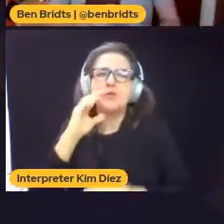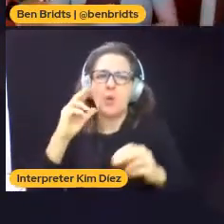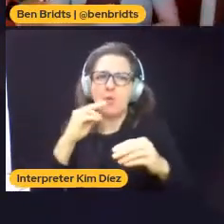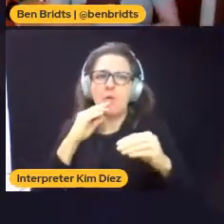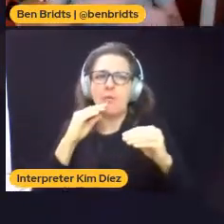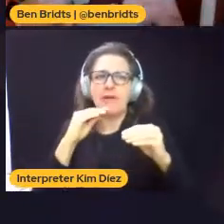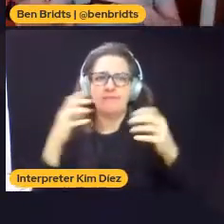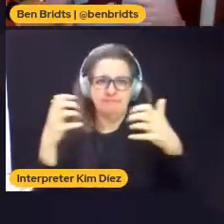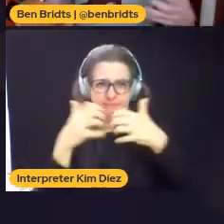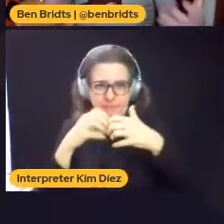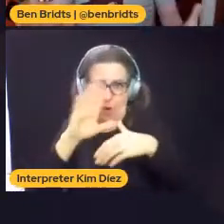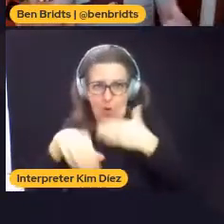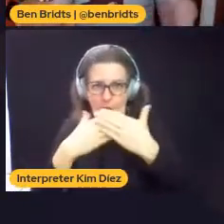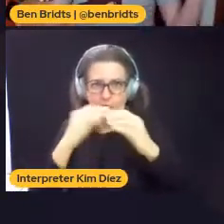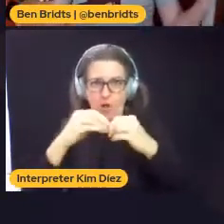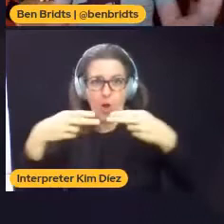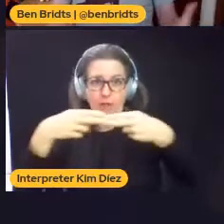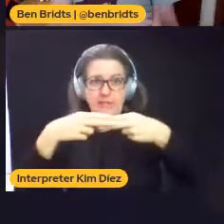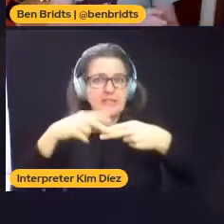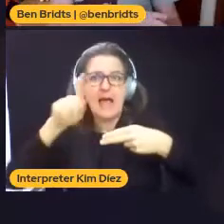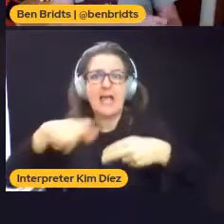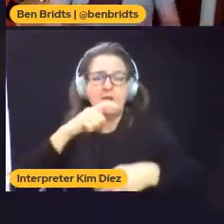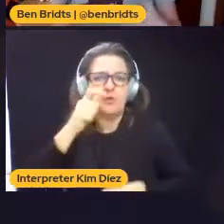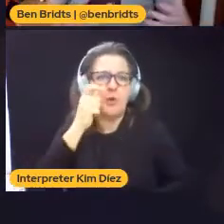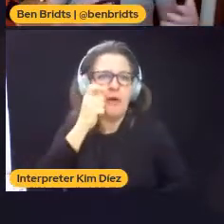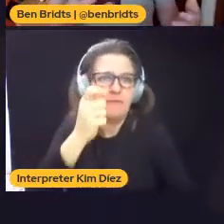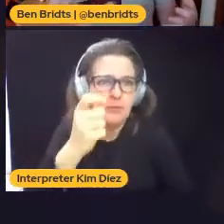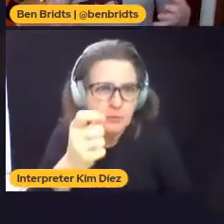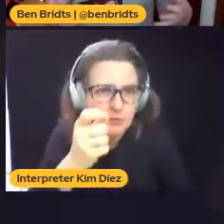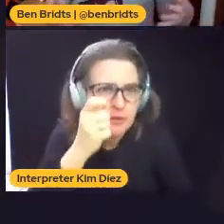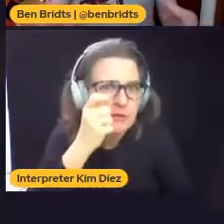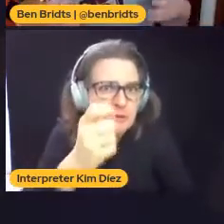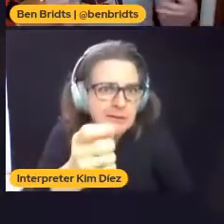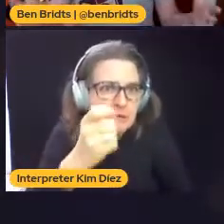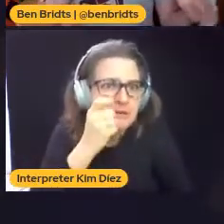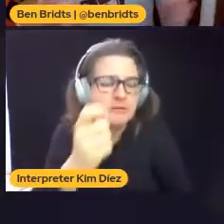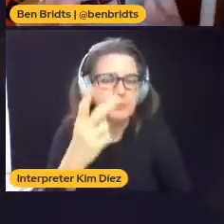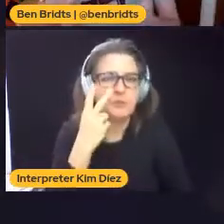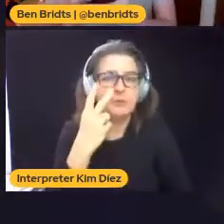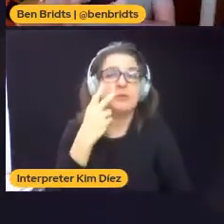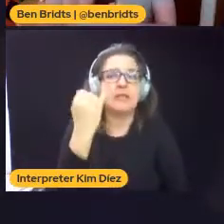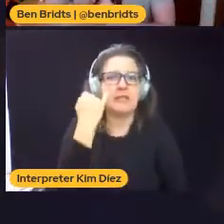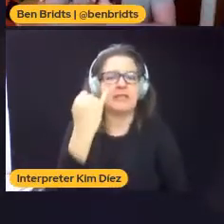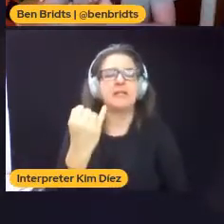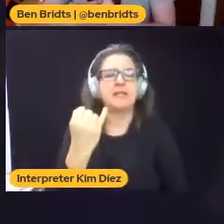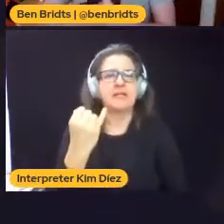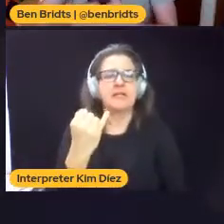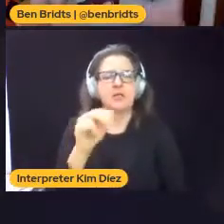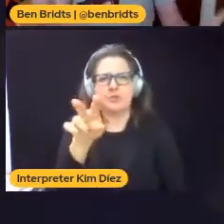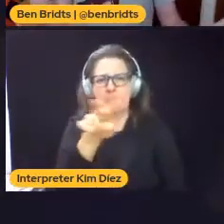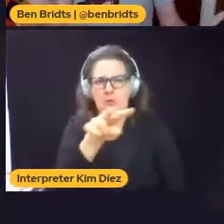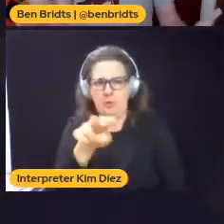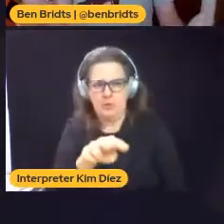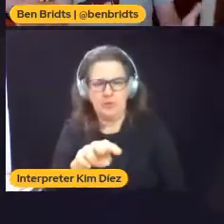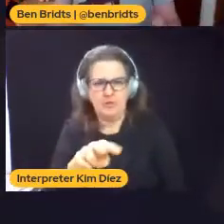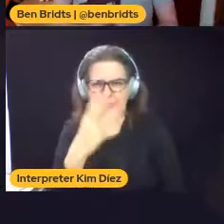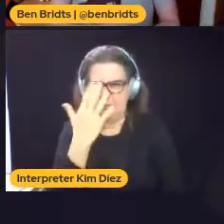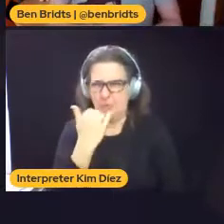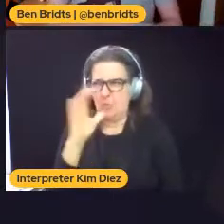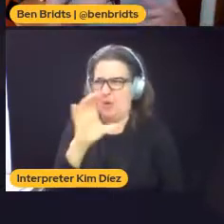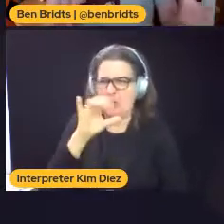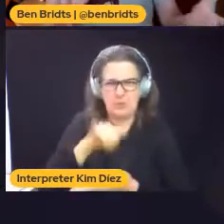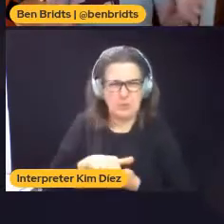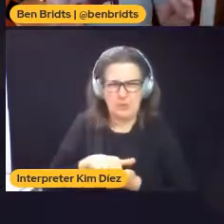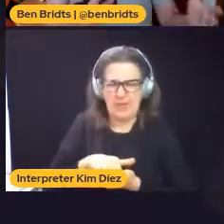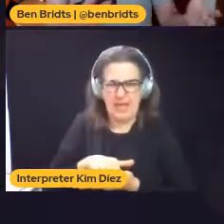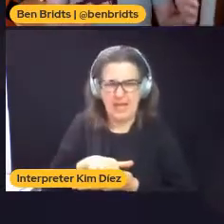have to like get a magnifying glass just to read the code. So if your first reaction to something that I put on the screen is, why would you do it that way?